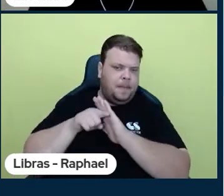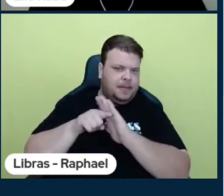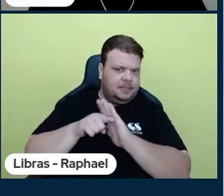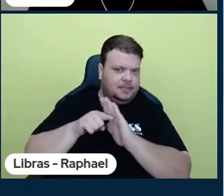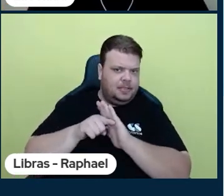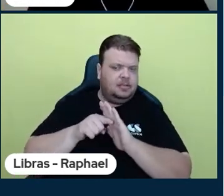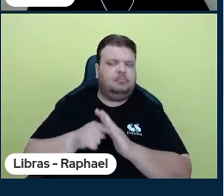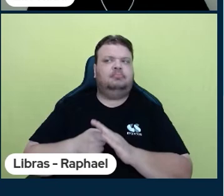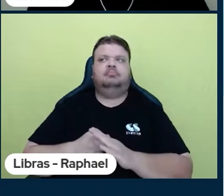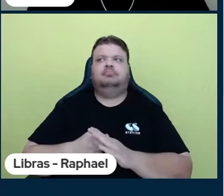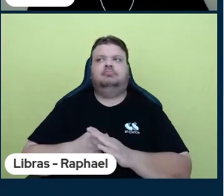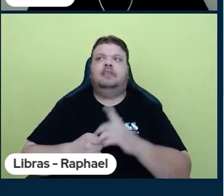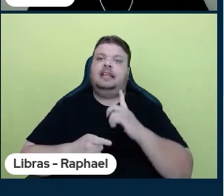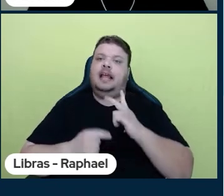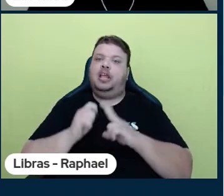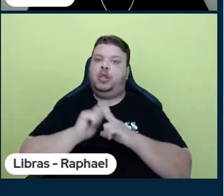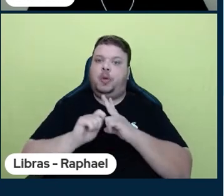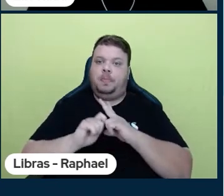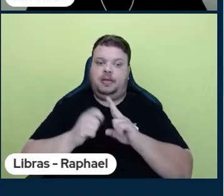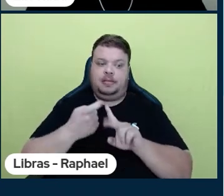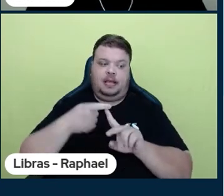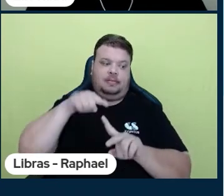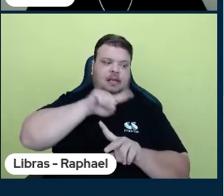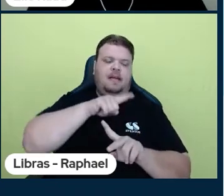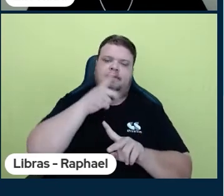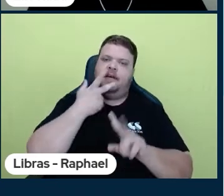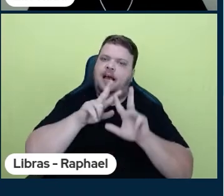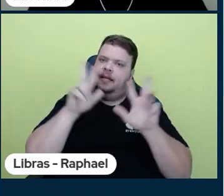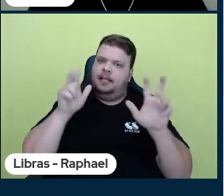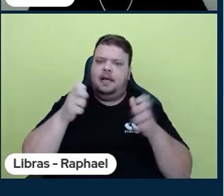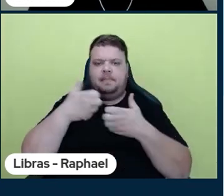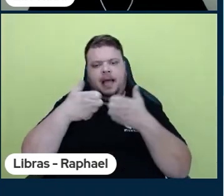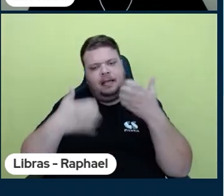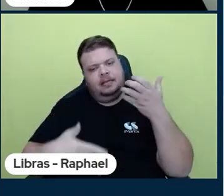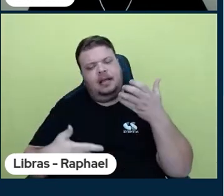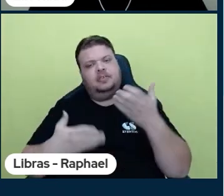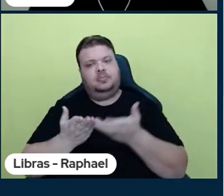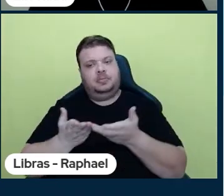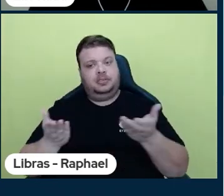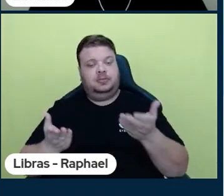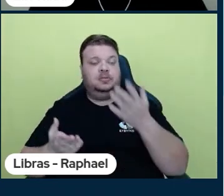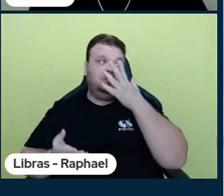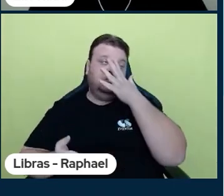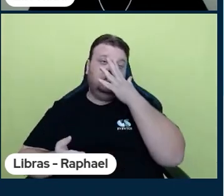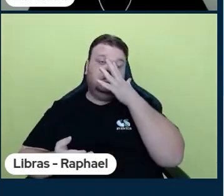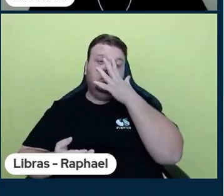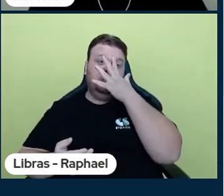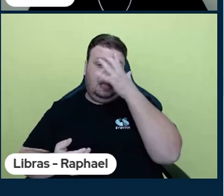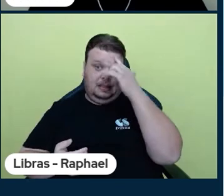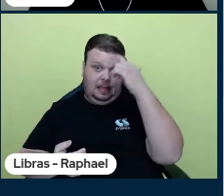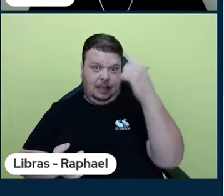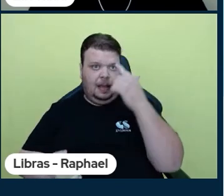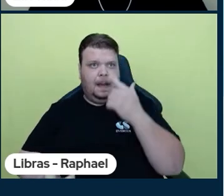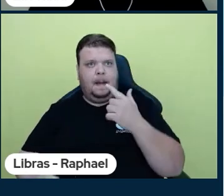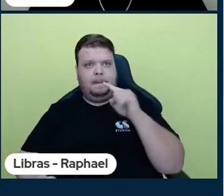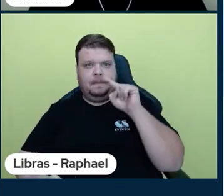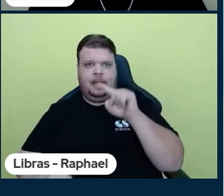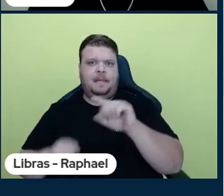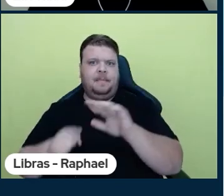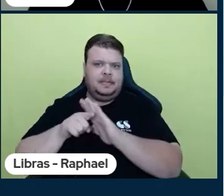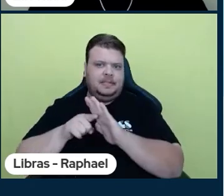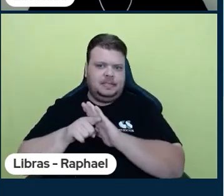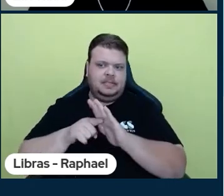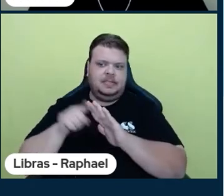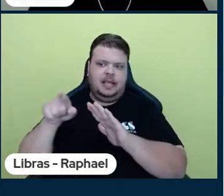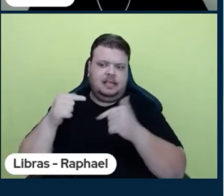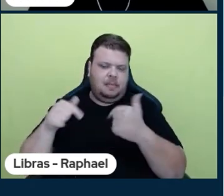research is how to find the answer to this question in the knowledge graph. The answer to this question is